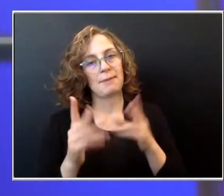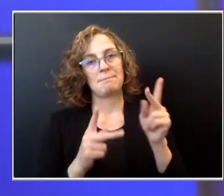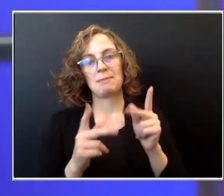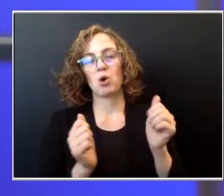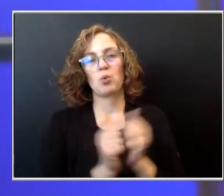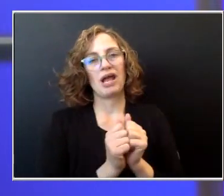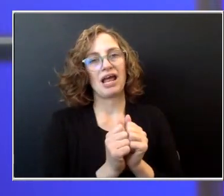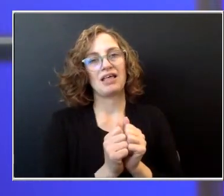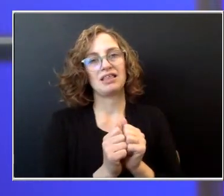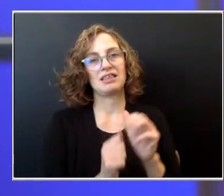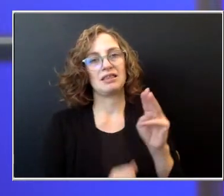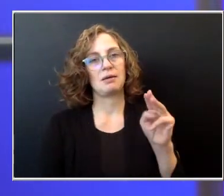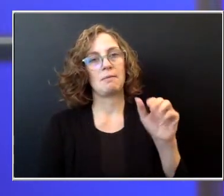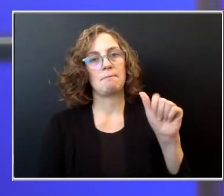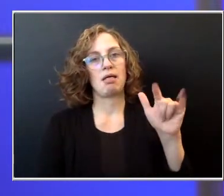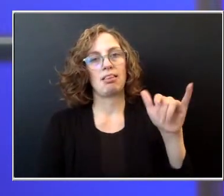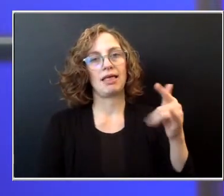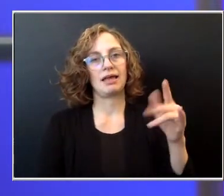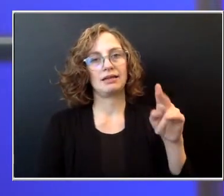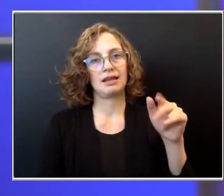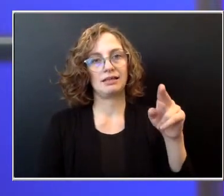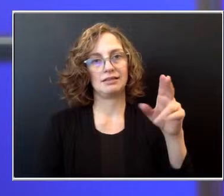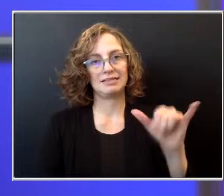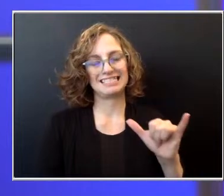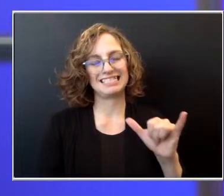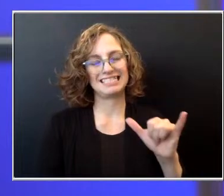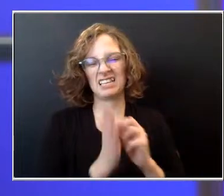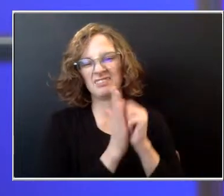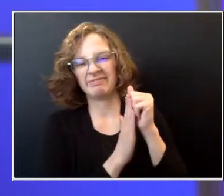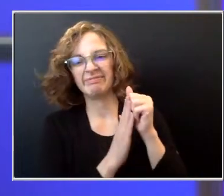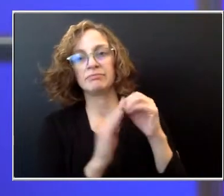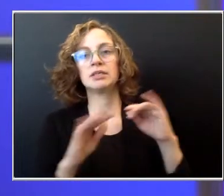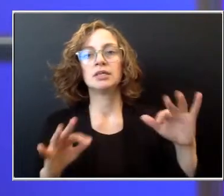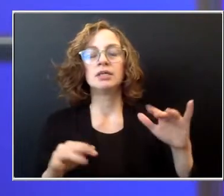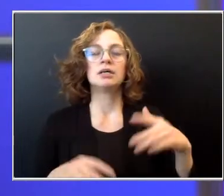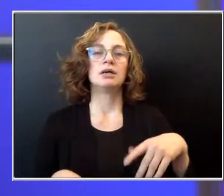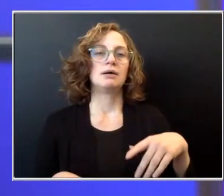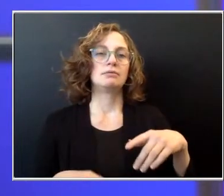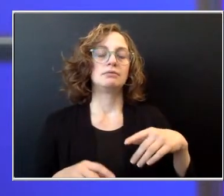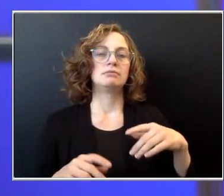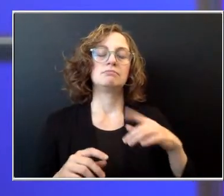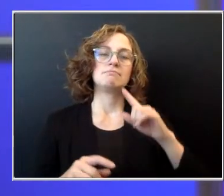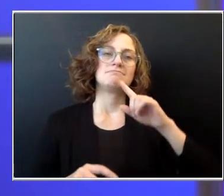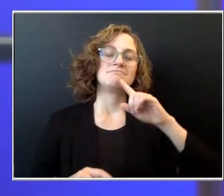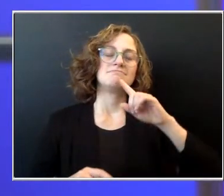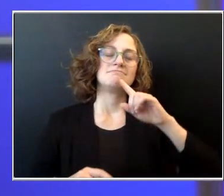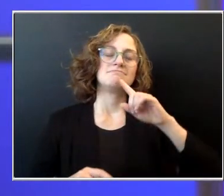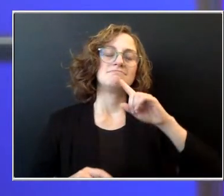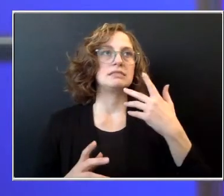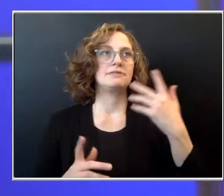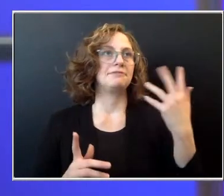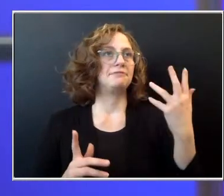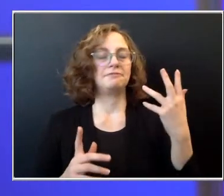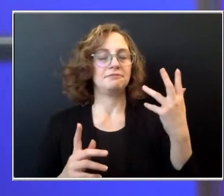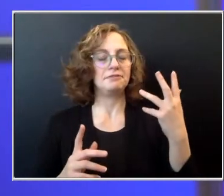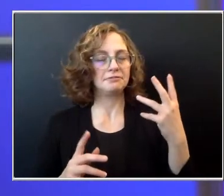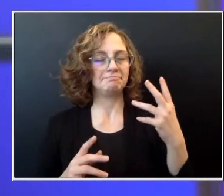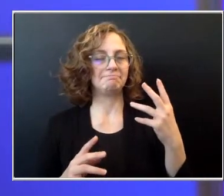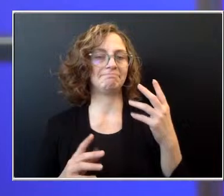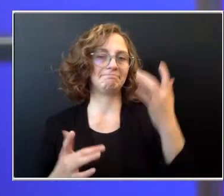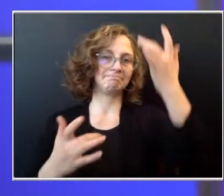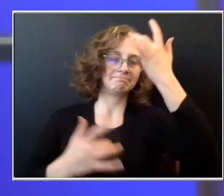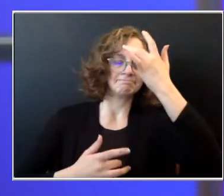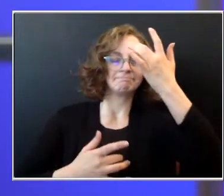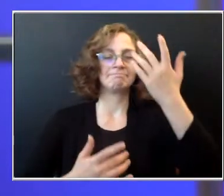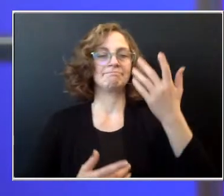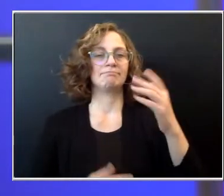massive neurologic insults, people who have end organs that are not likely to recover. There are definitely people that are too sick for it.